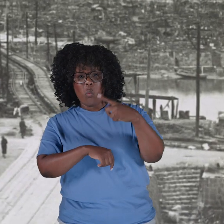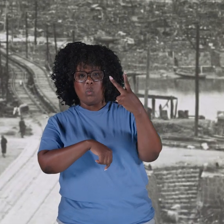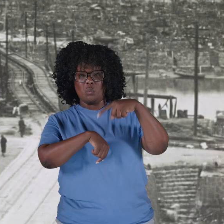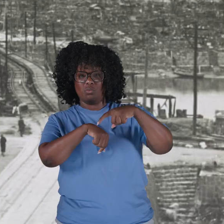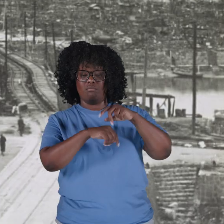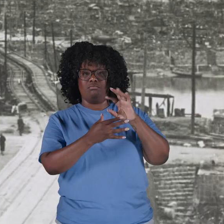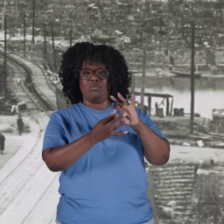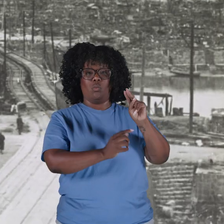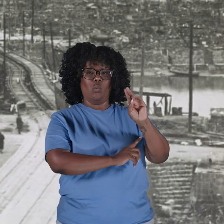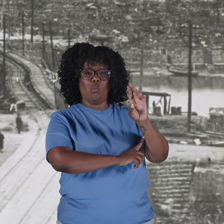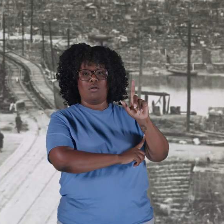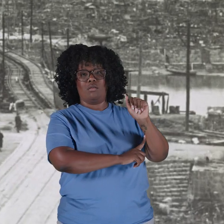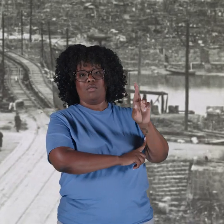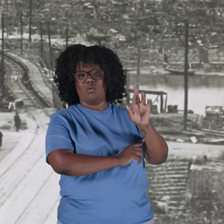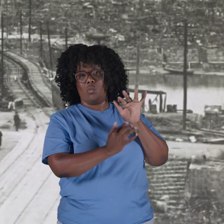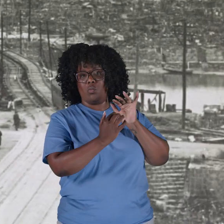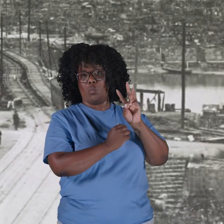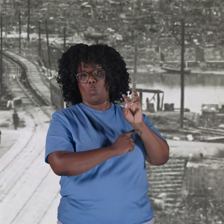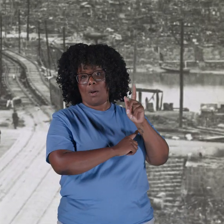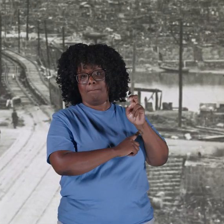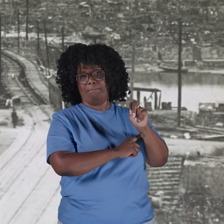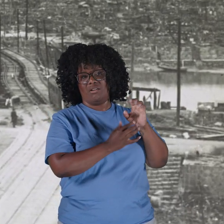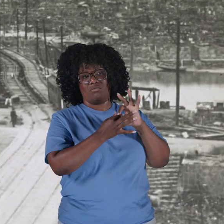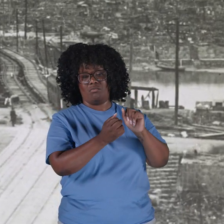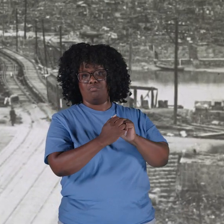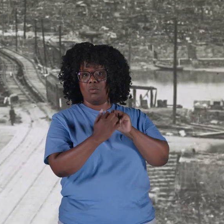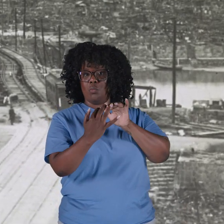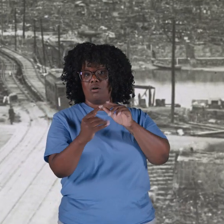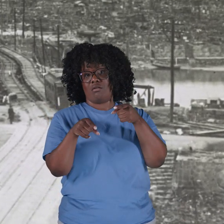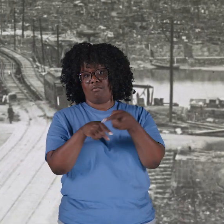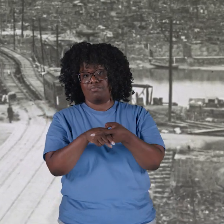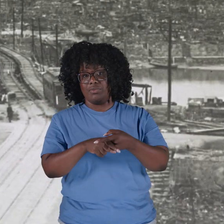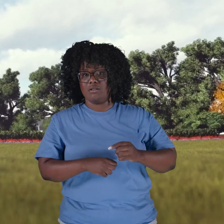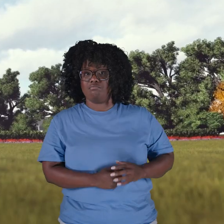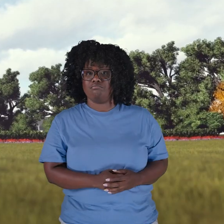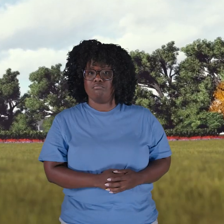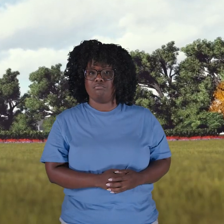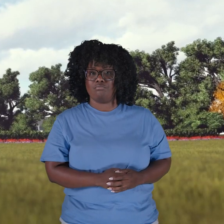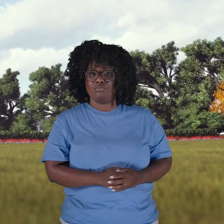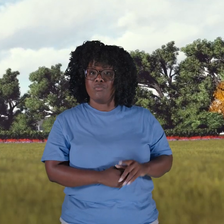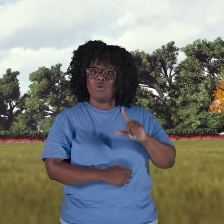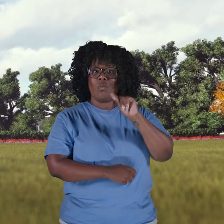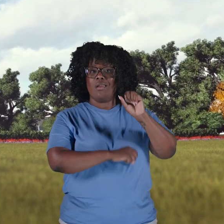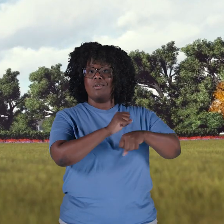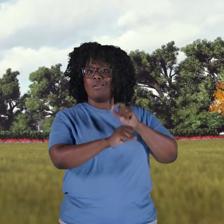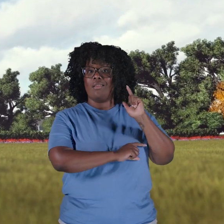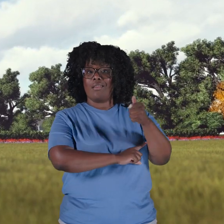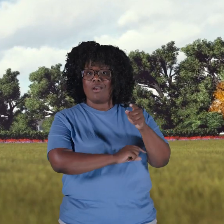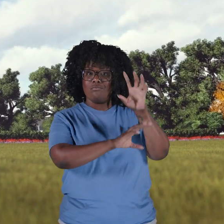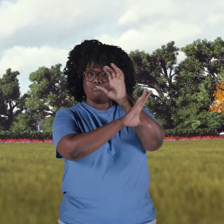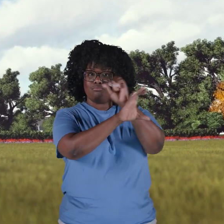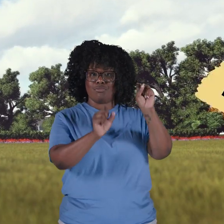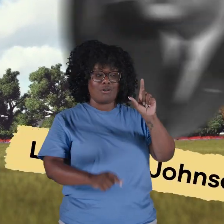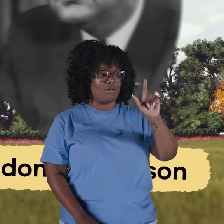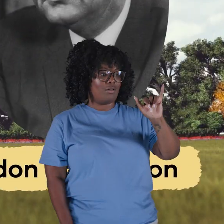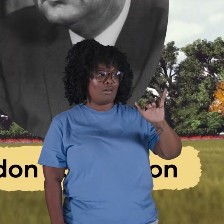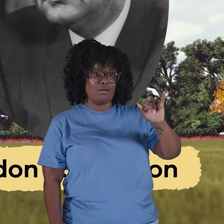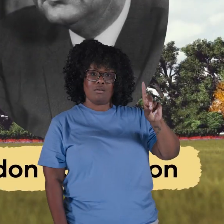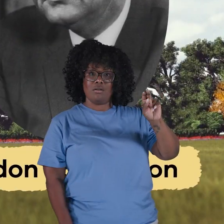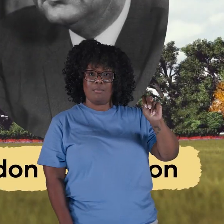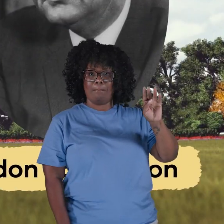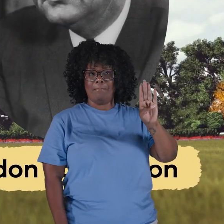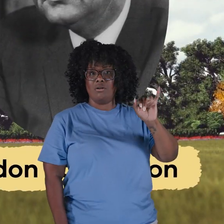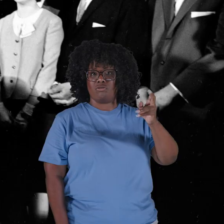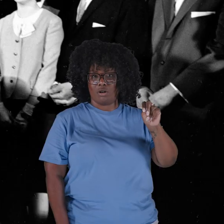2 times nuclear weapons have been used in an armed conflict. 20 years later, President Lyndon